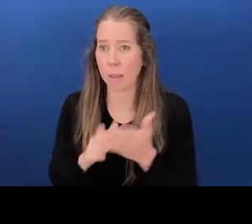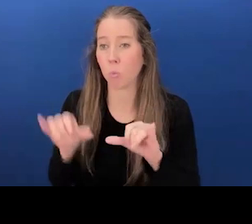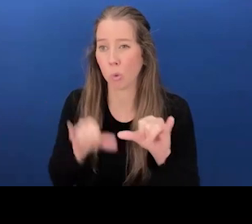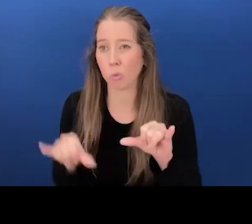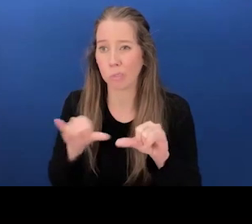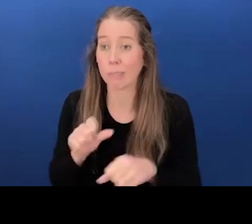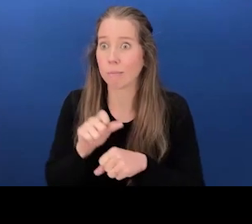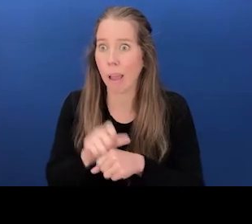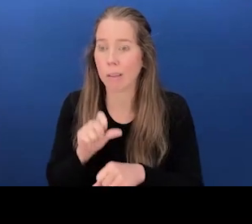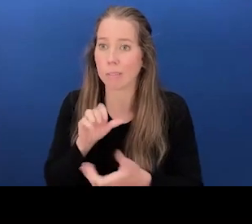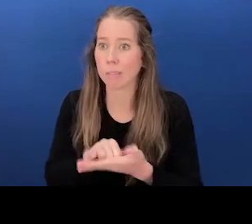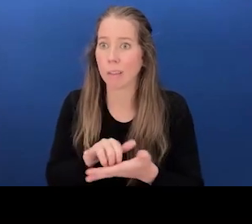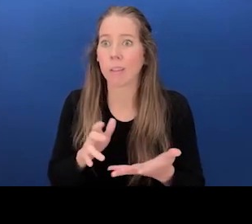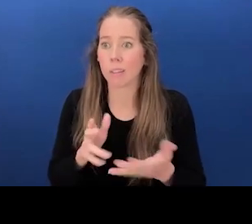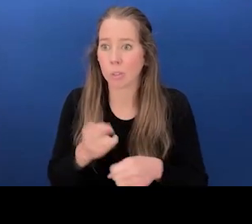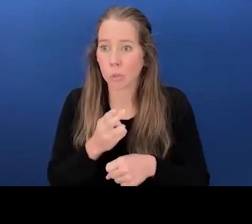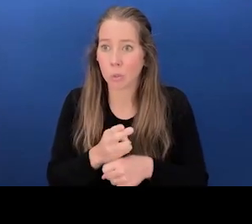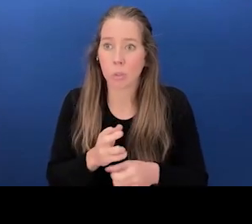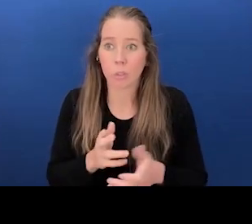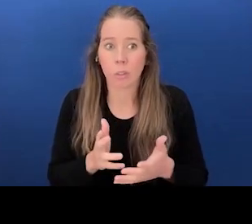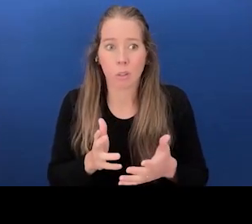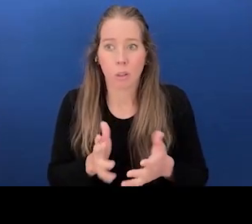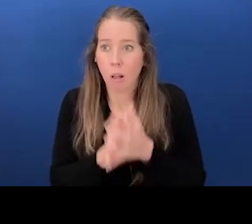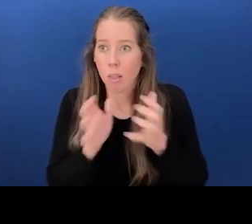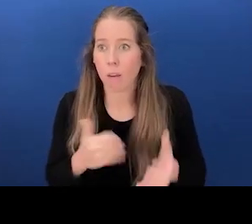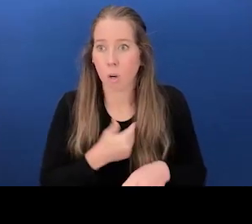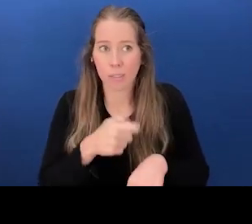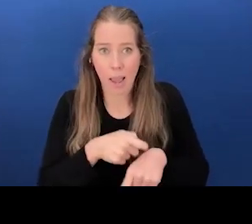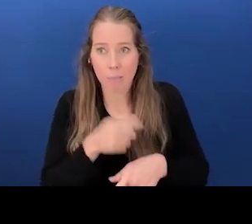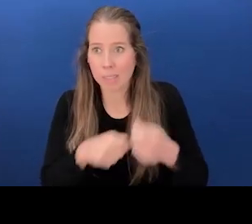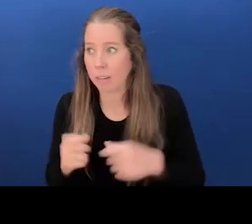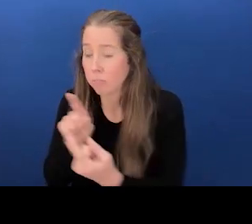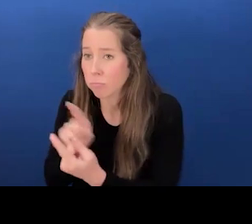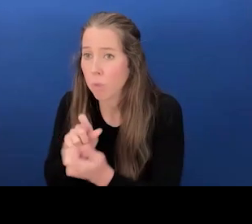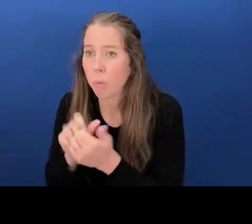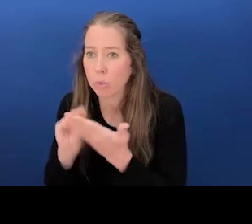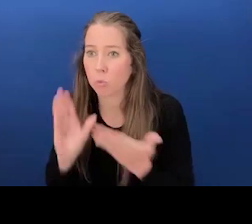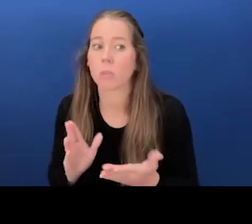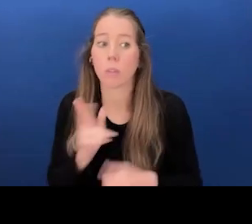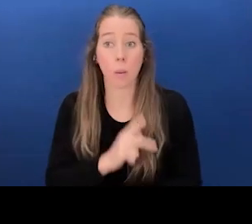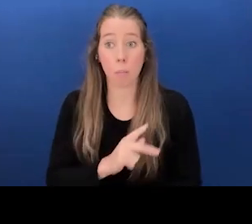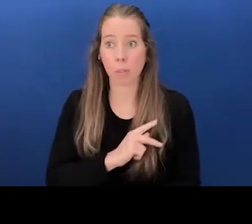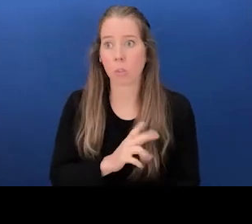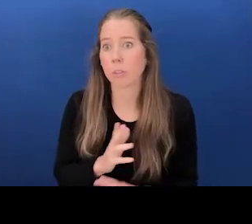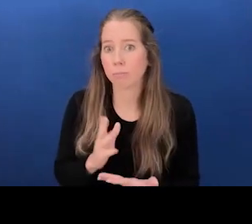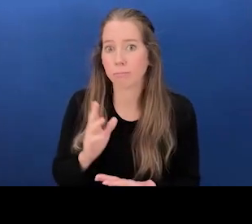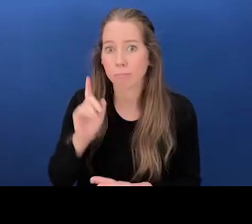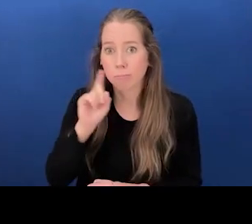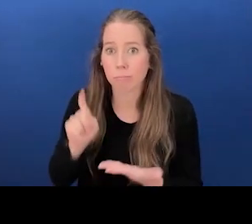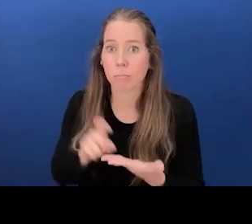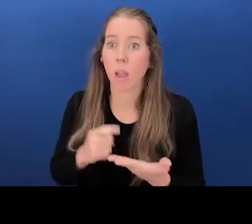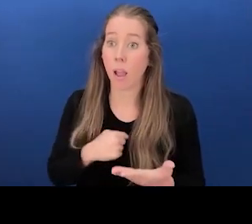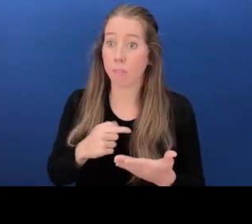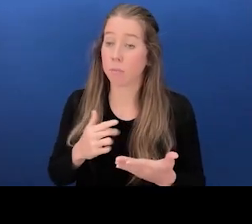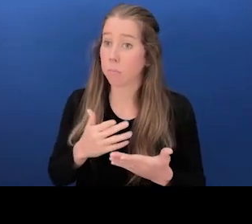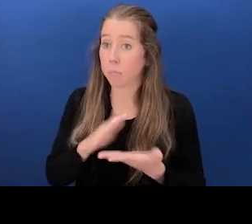keep us from spending that significant time with students. On a personal note, since I've been using generative AI, I've become a better writer. So I